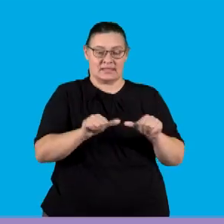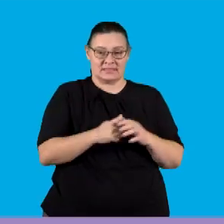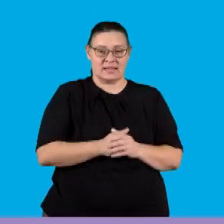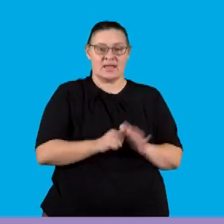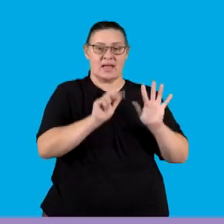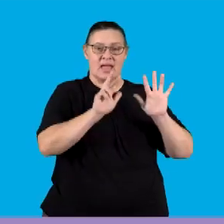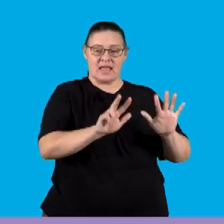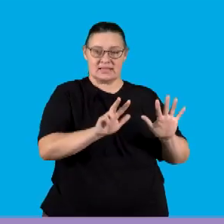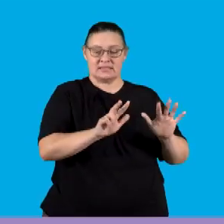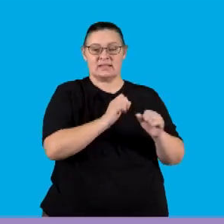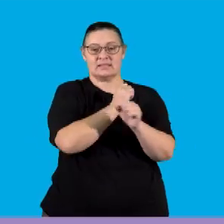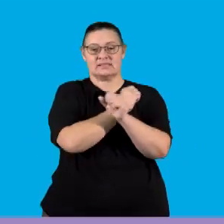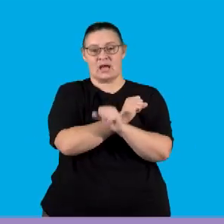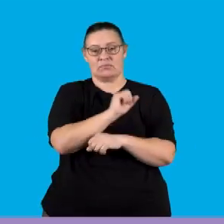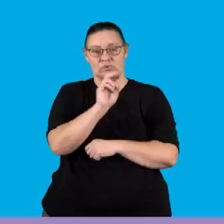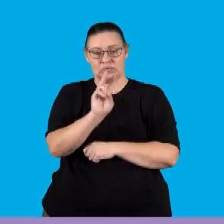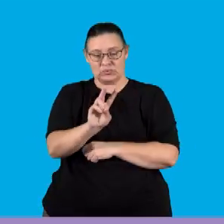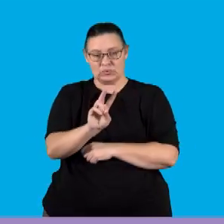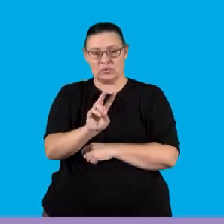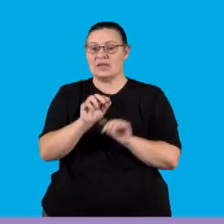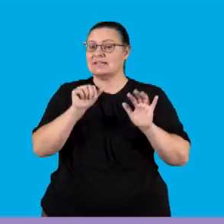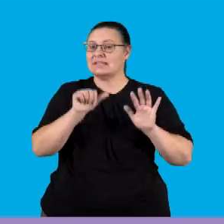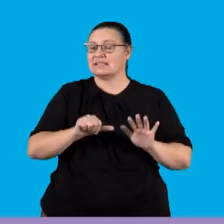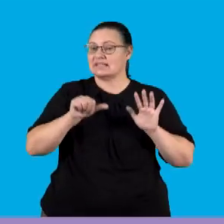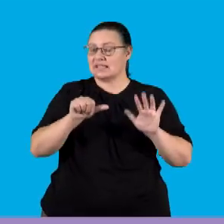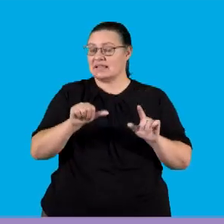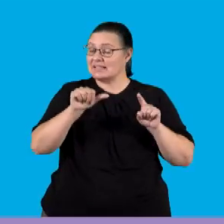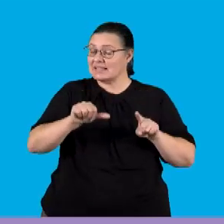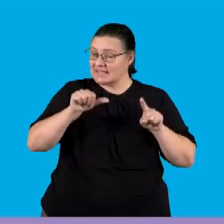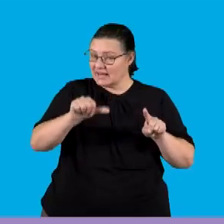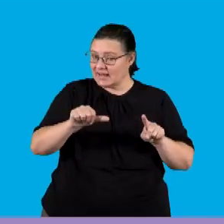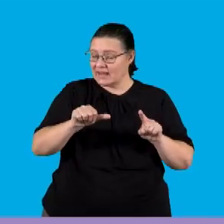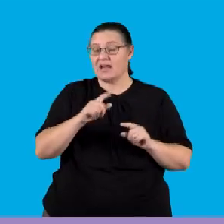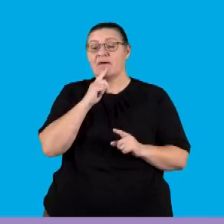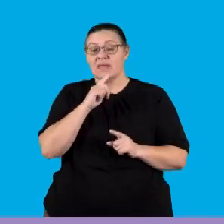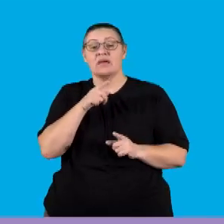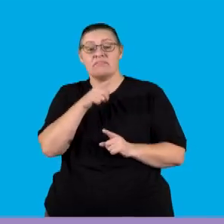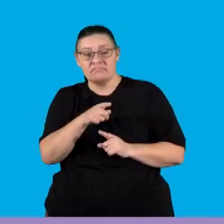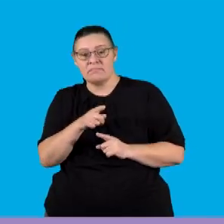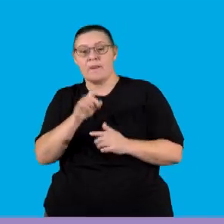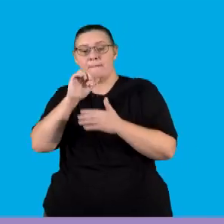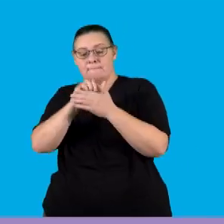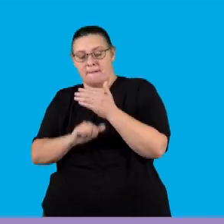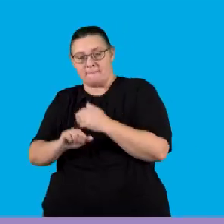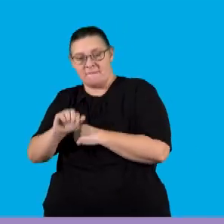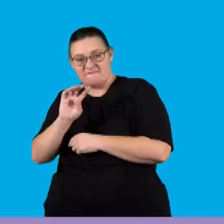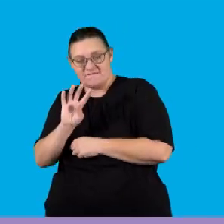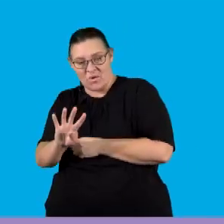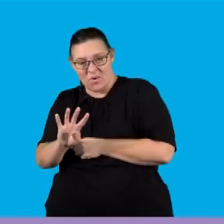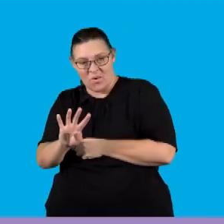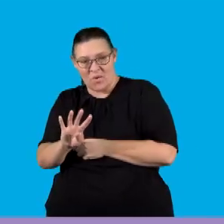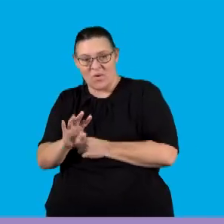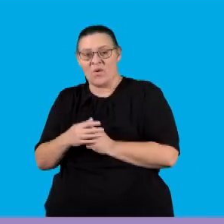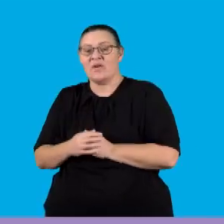the next one. 8 multiplied by 2, that is 16. So we take that 16 and we let it apply to the